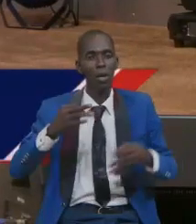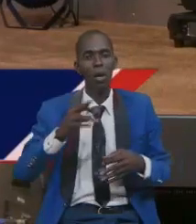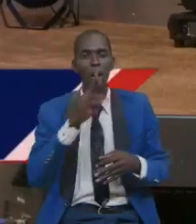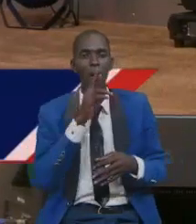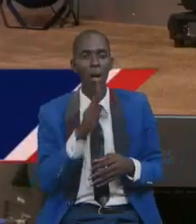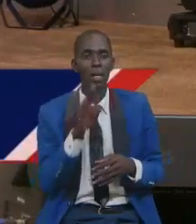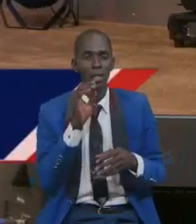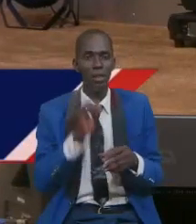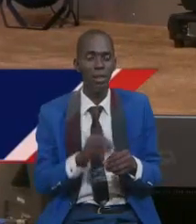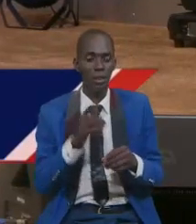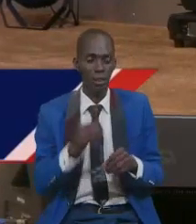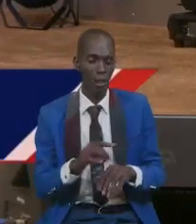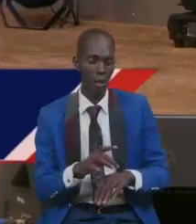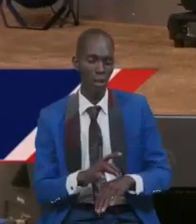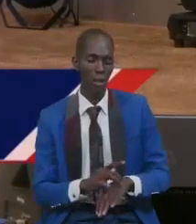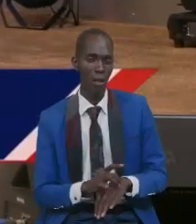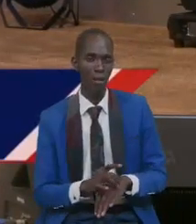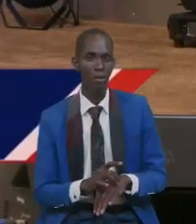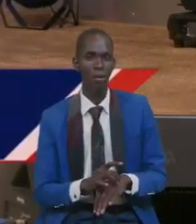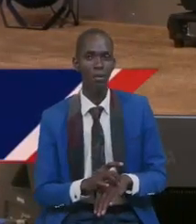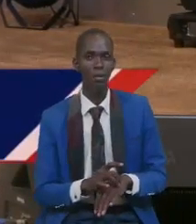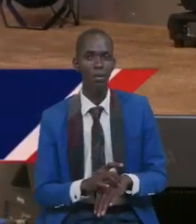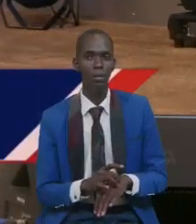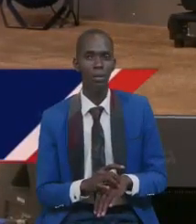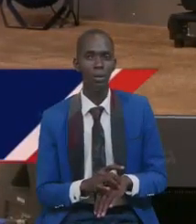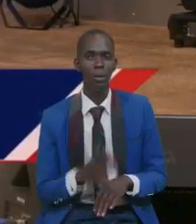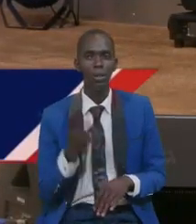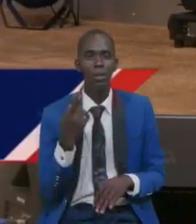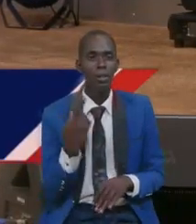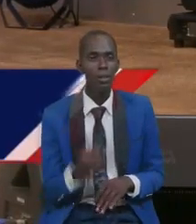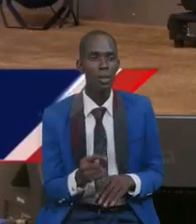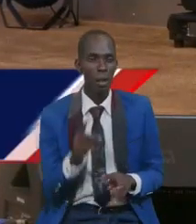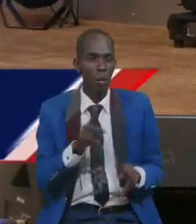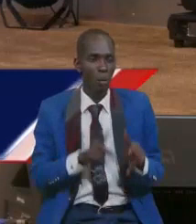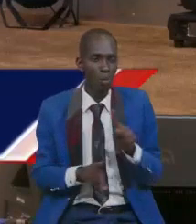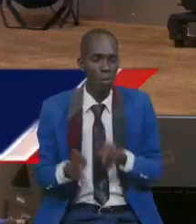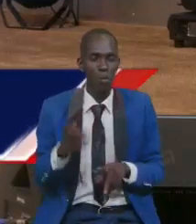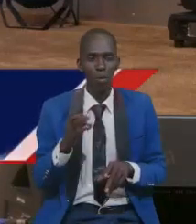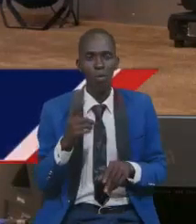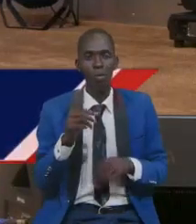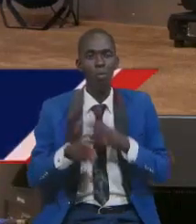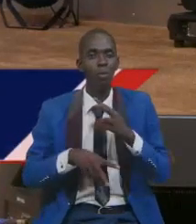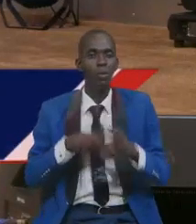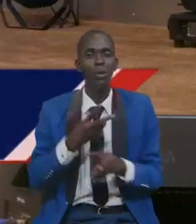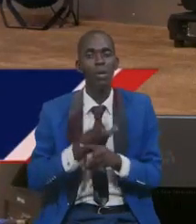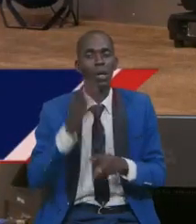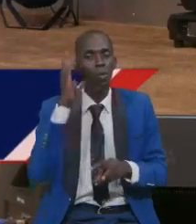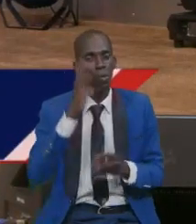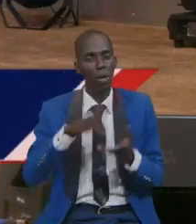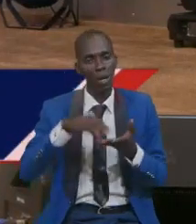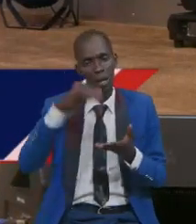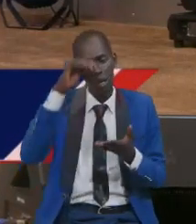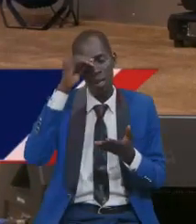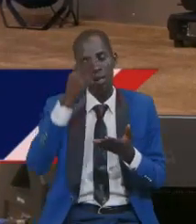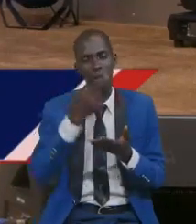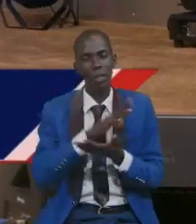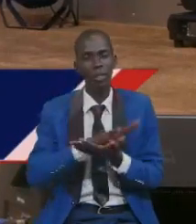are in the earth, the inhabitants of the world will